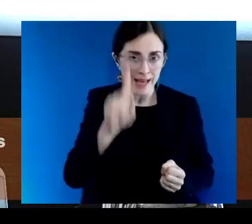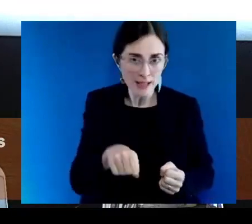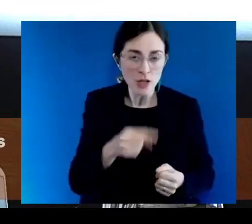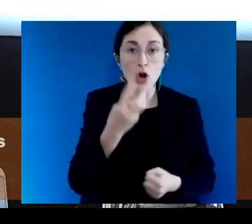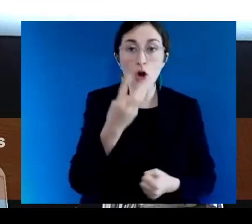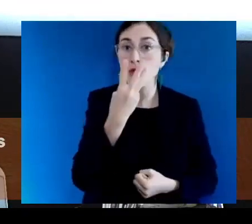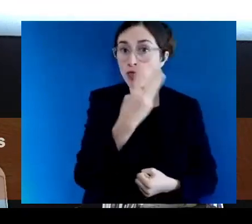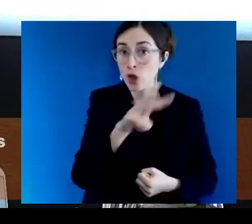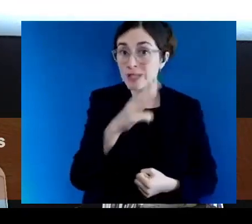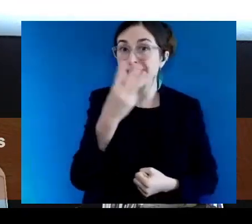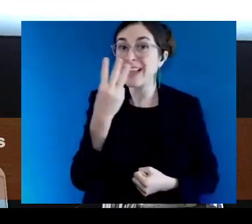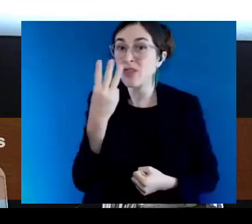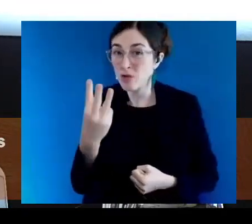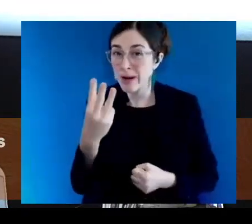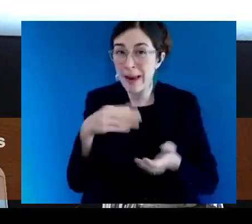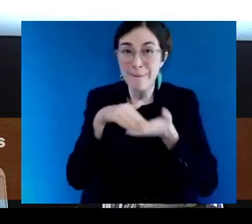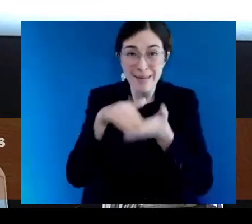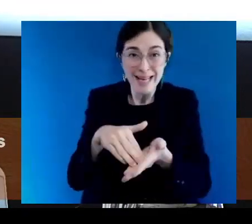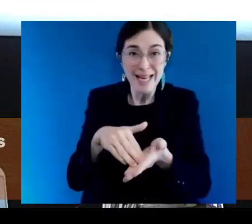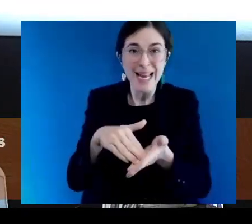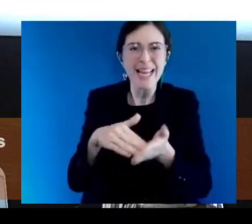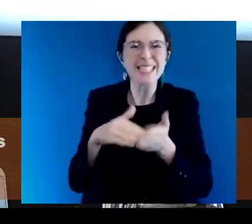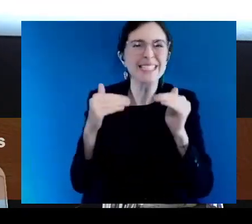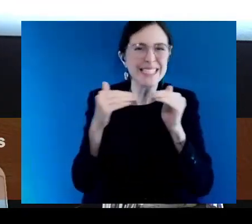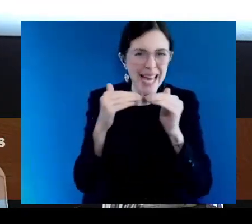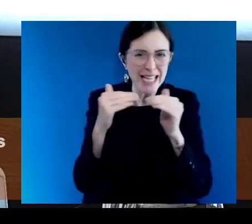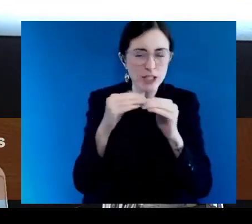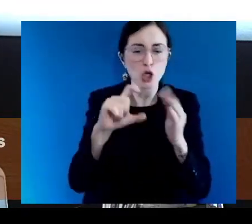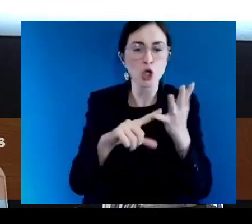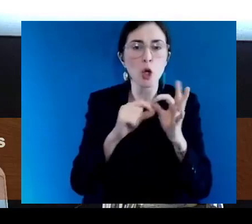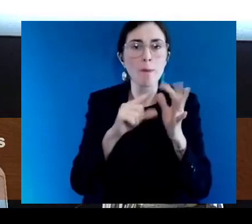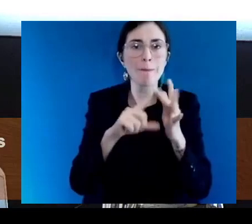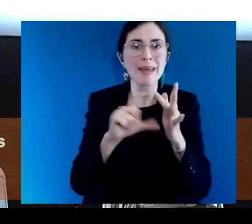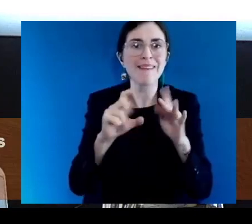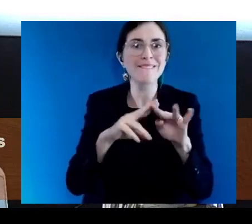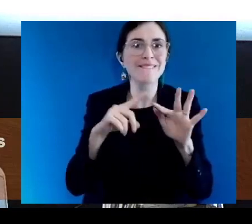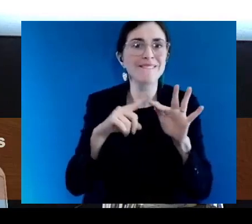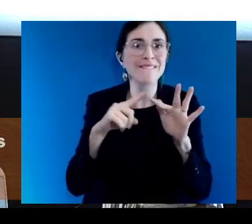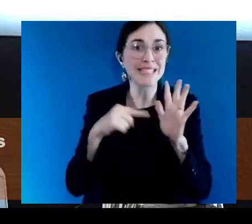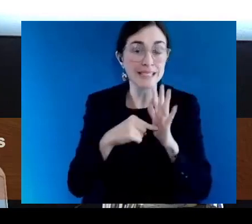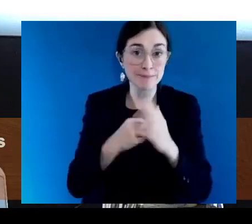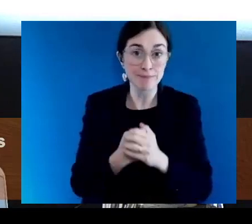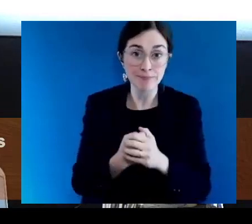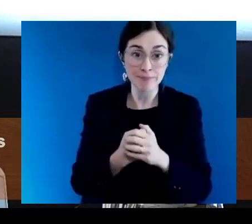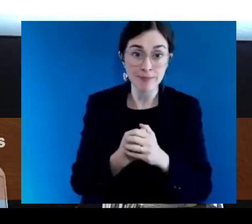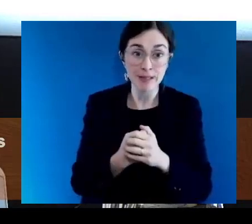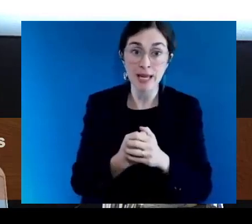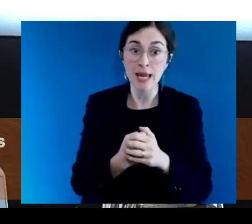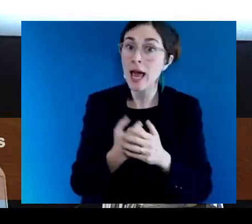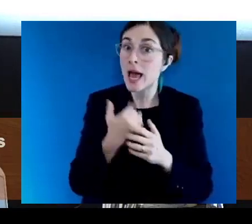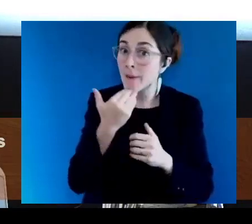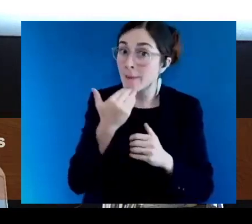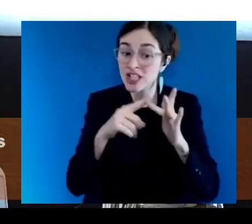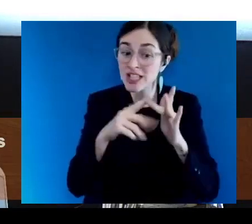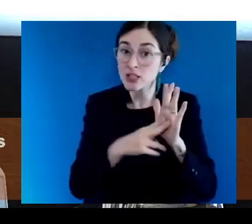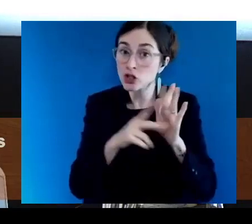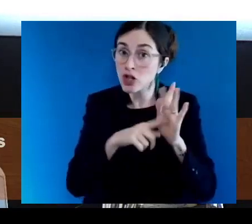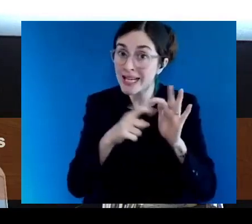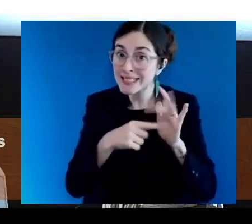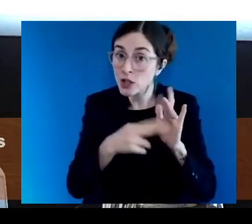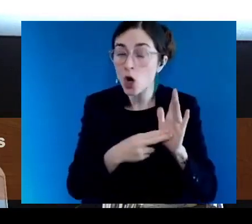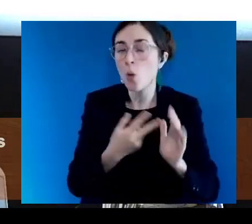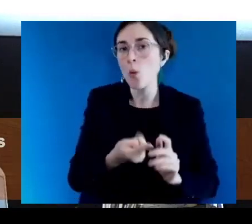145,033 million standard cubic feet. And yes. And injected, is that? Yes. Yes.